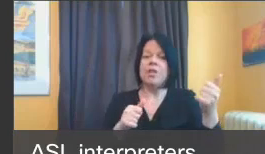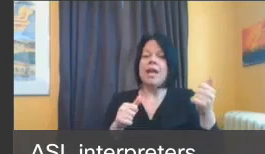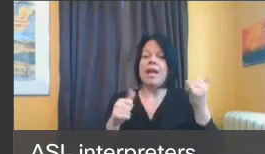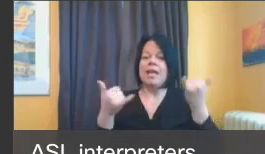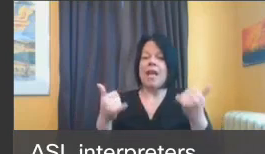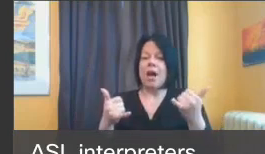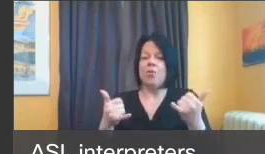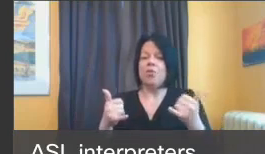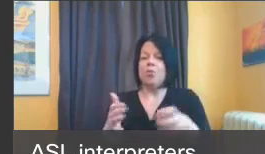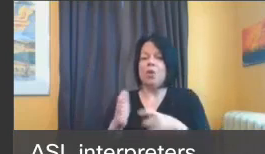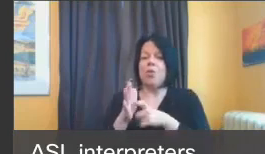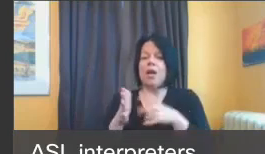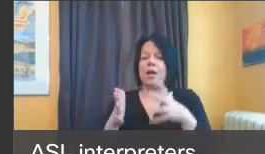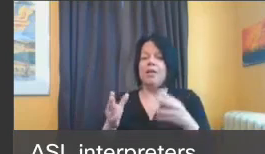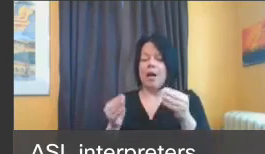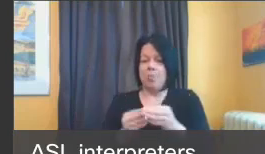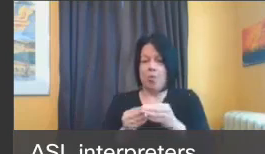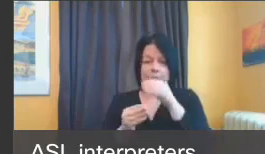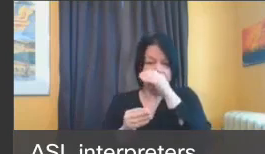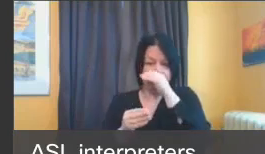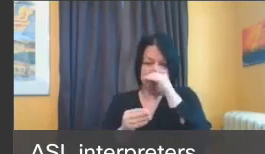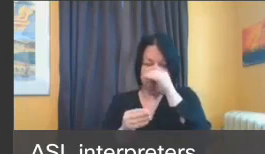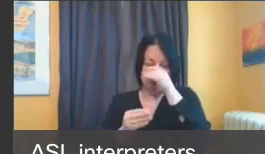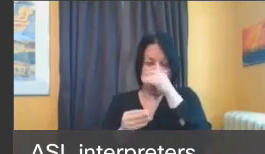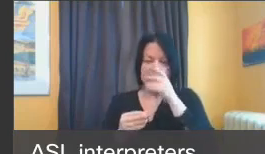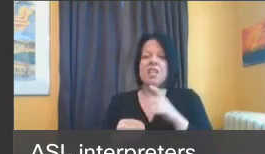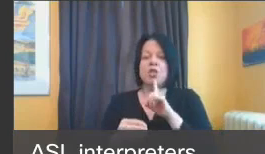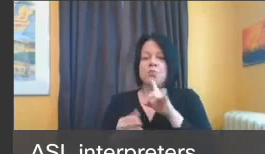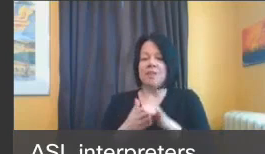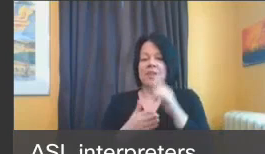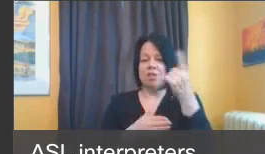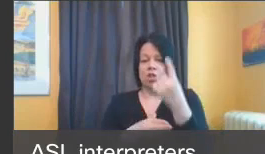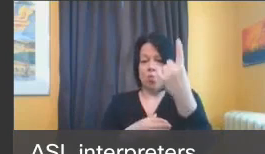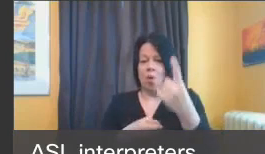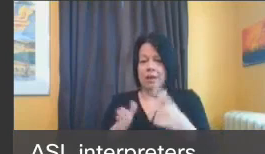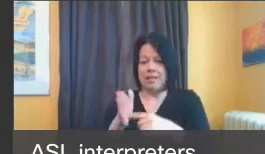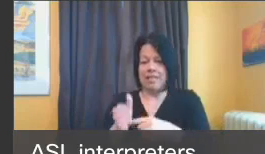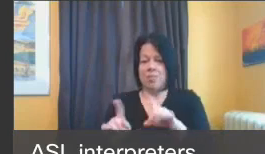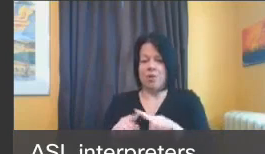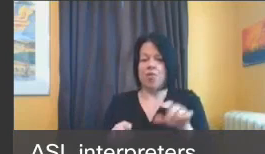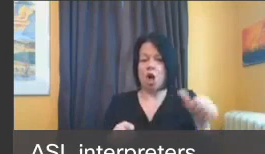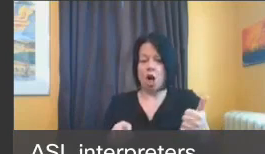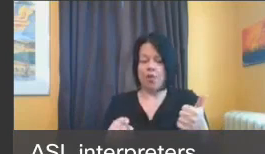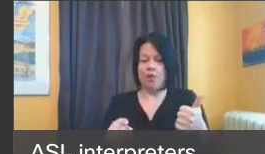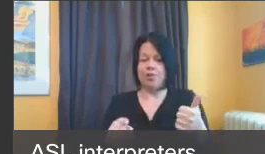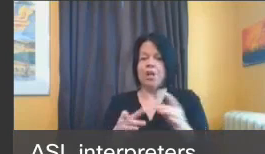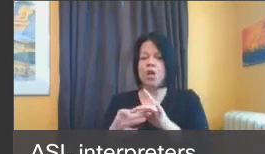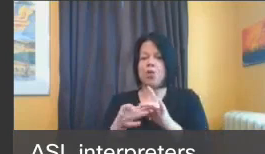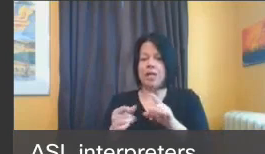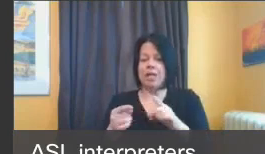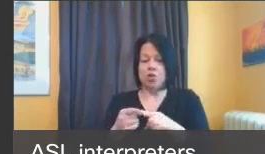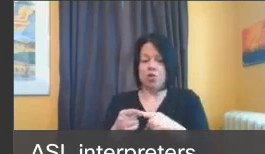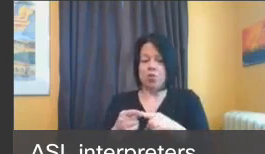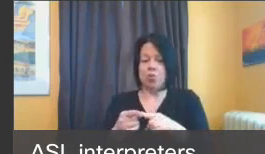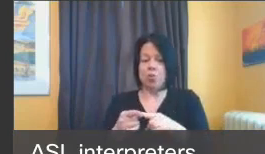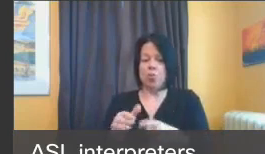a lot more administrative effort out of us. So really that's just one example, but there are others in terms of, you know, requiring